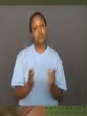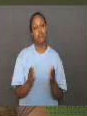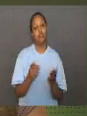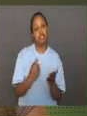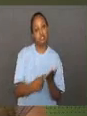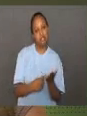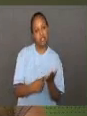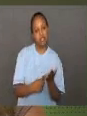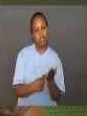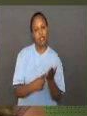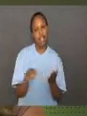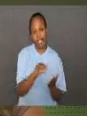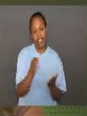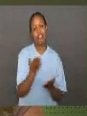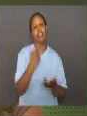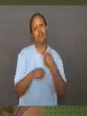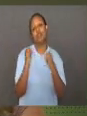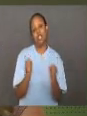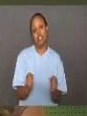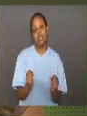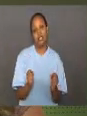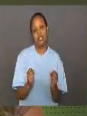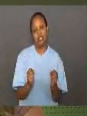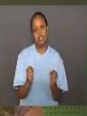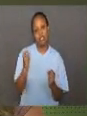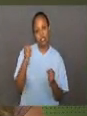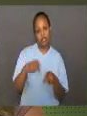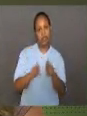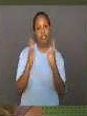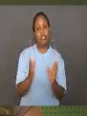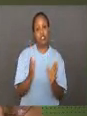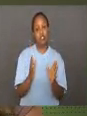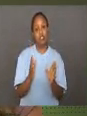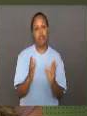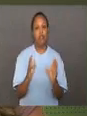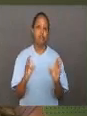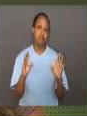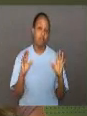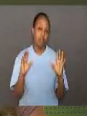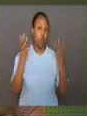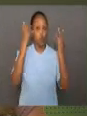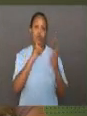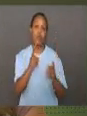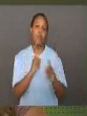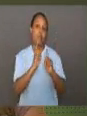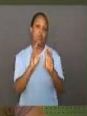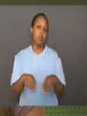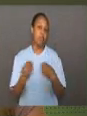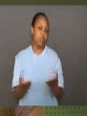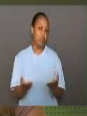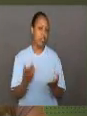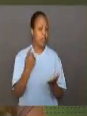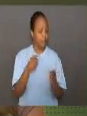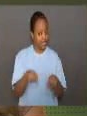or forcing them to leave their land, the peasants responded rebelliously. In